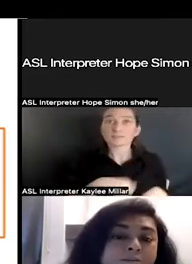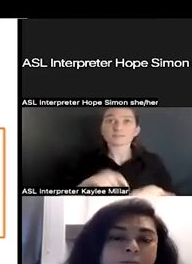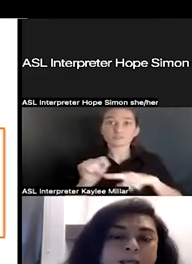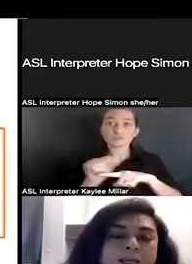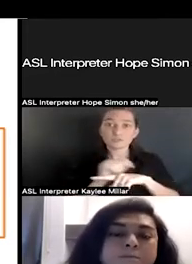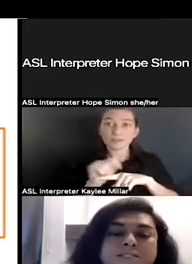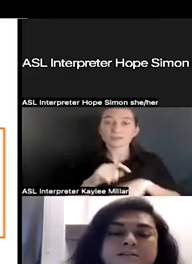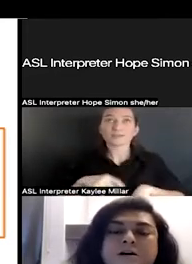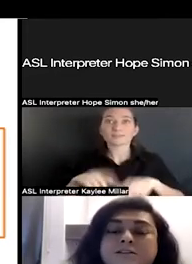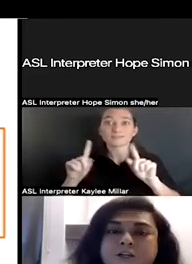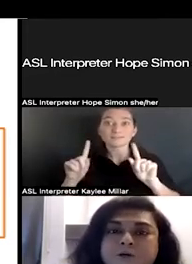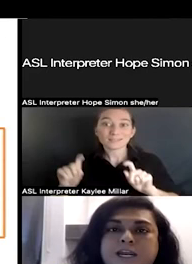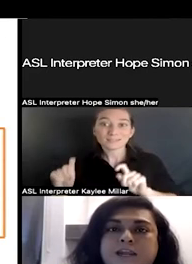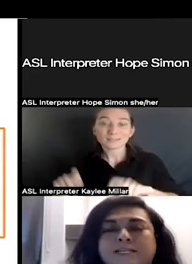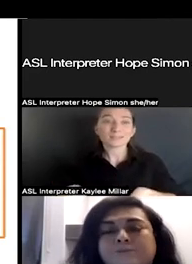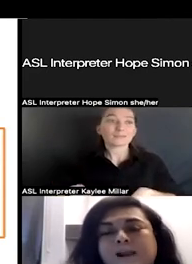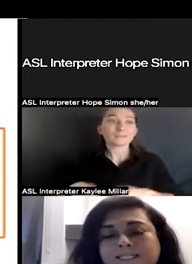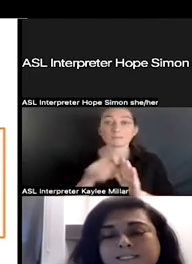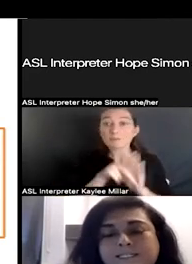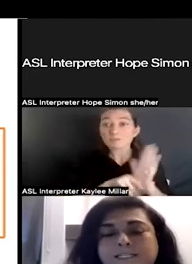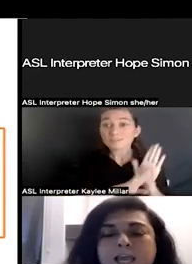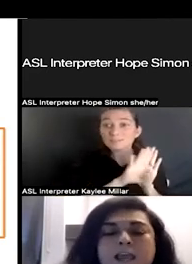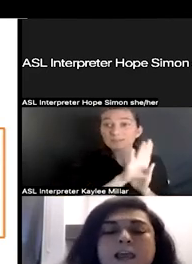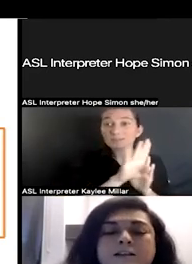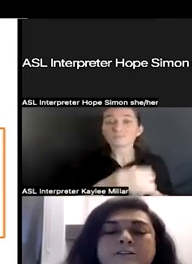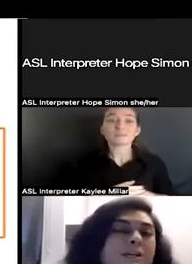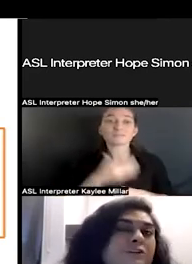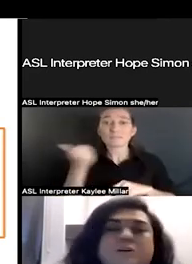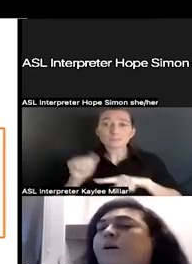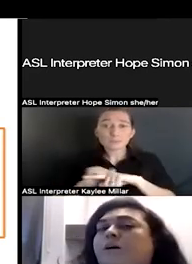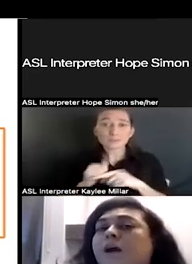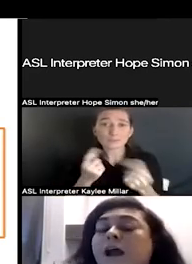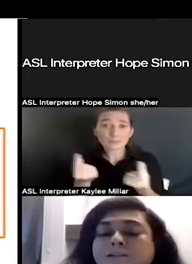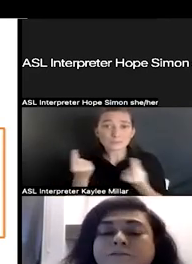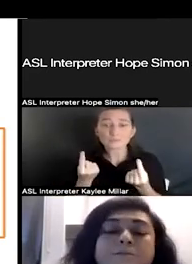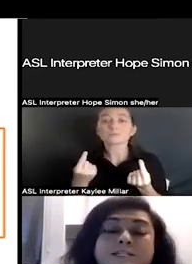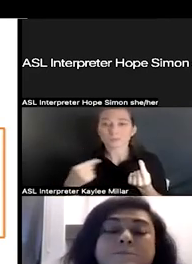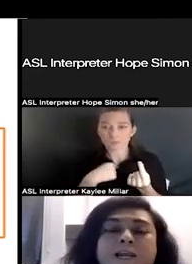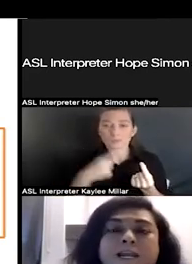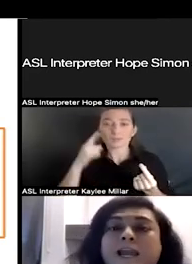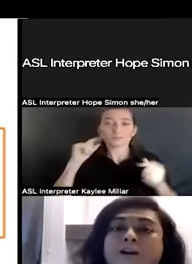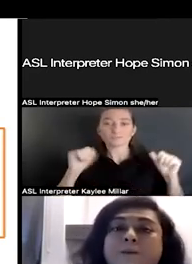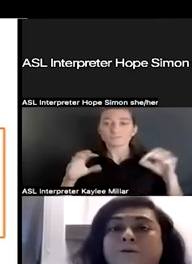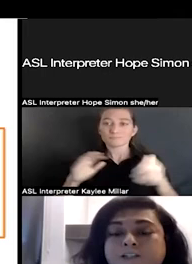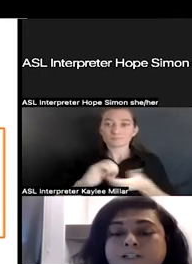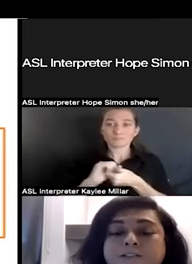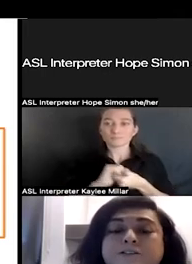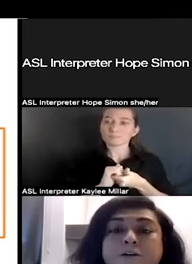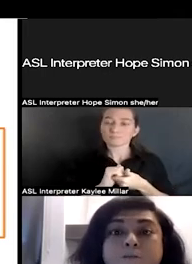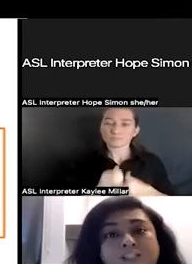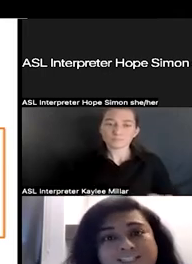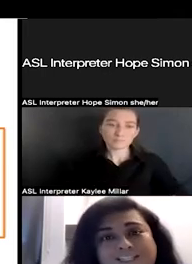procedure development, business continuity, best practices, and just making sure we are actively participating in county